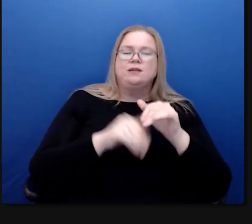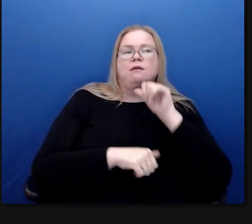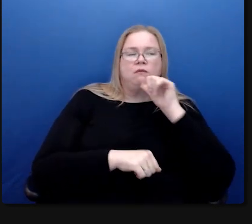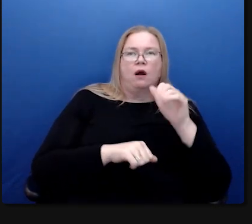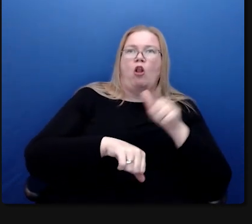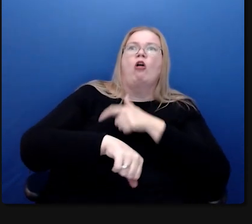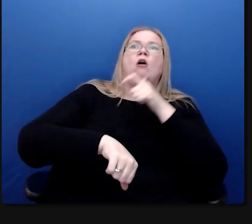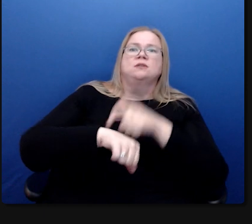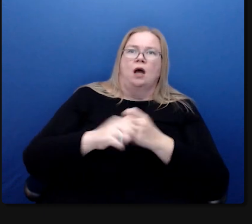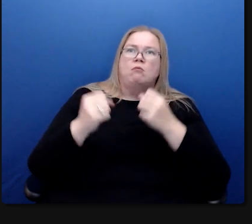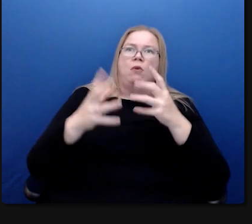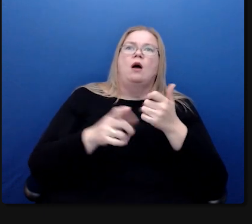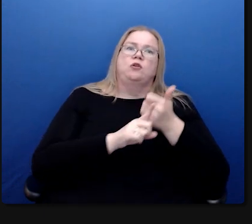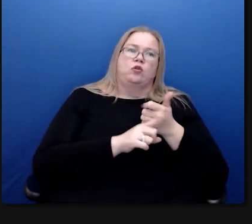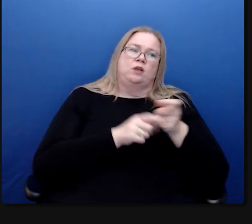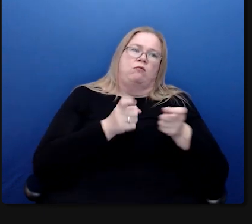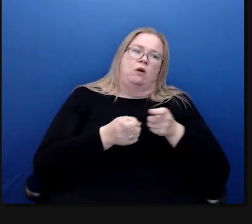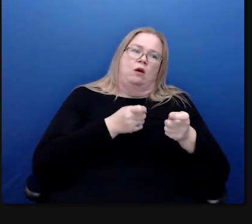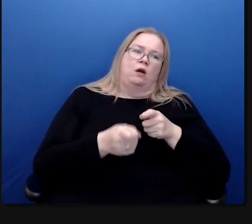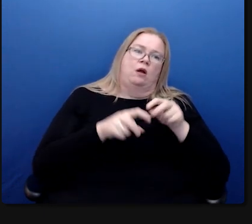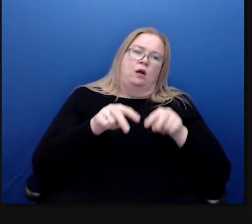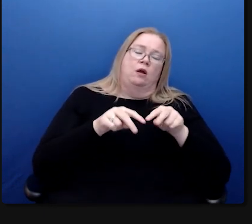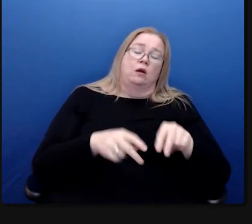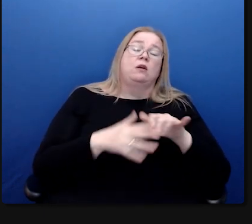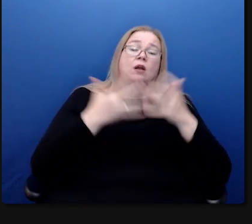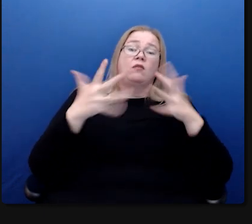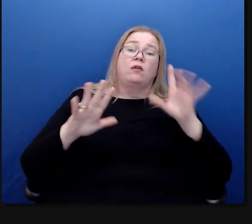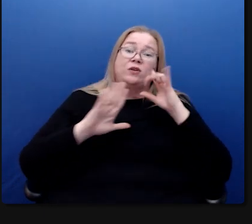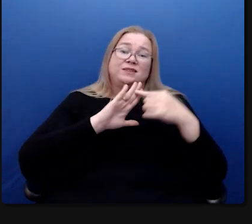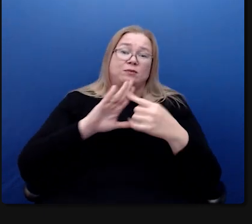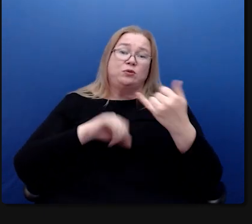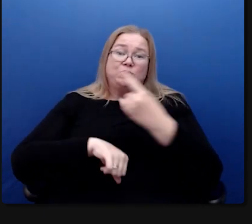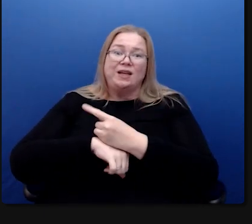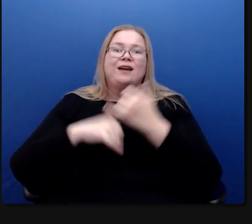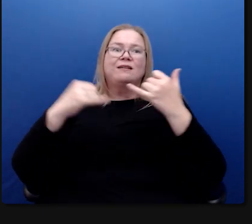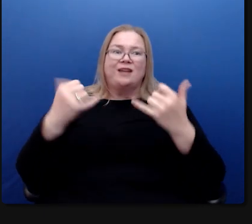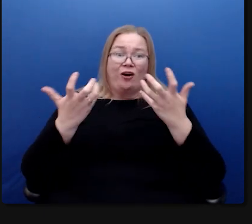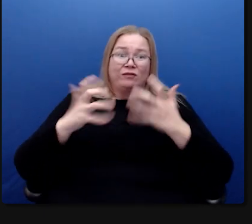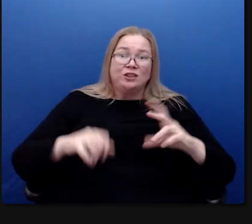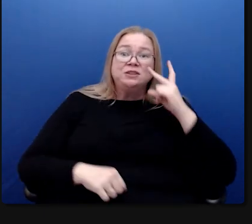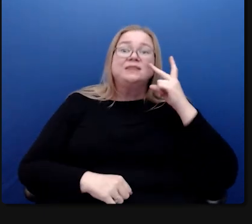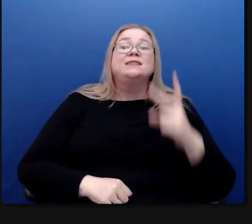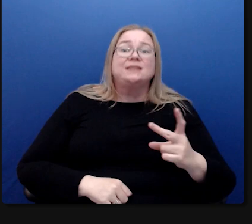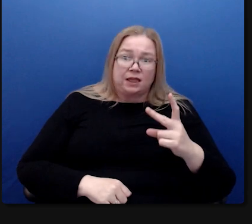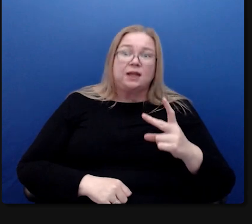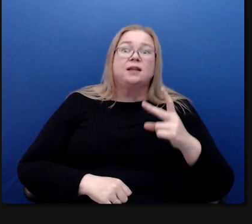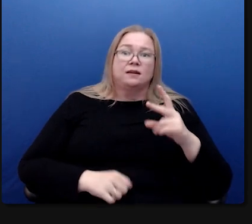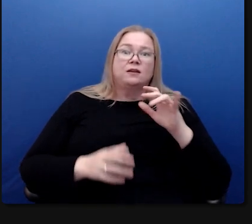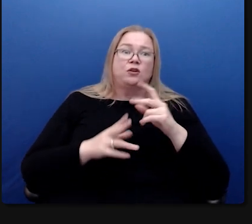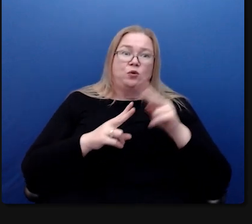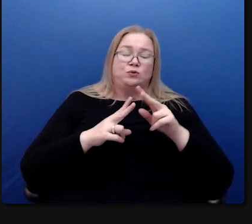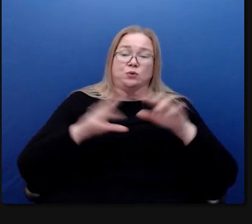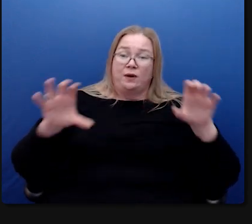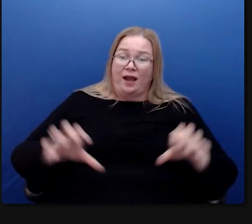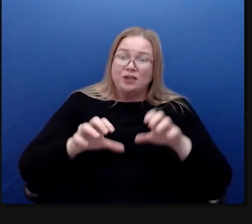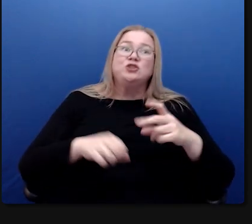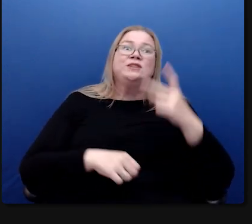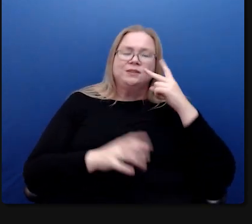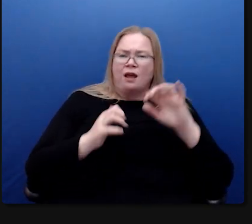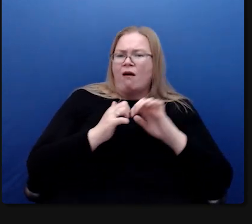hypothetical policy guide that we call. And policy guide essentially is a way to translate your community guidelines, your